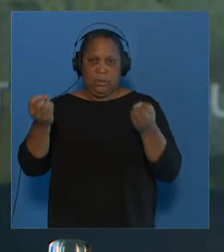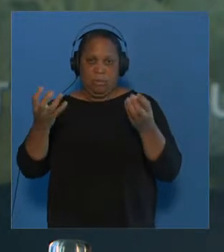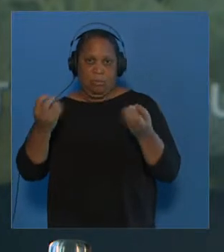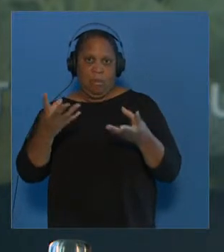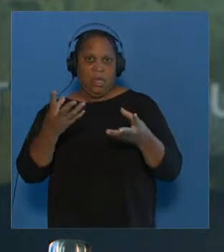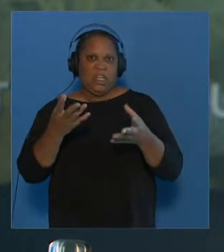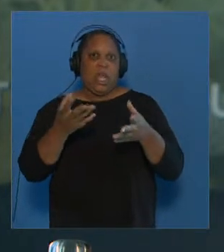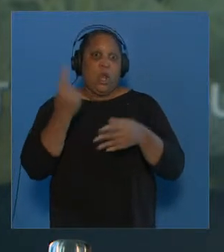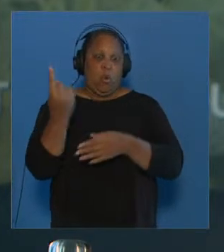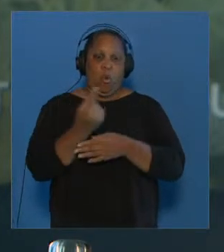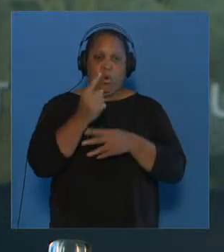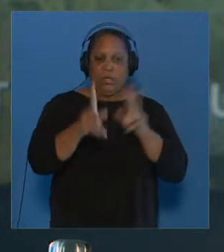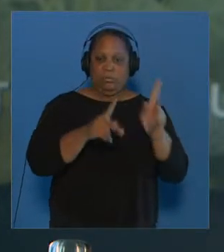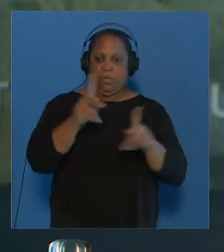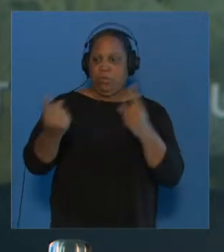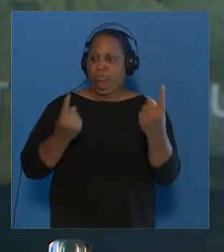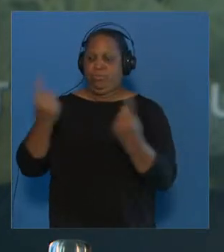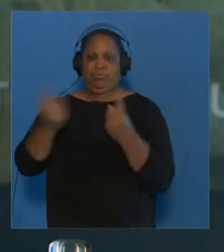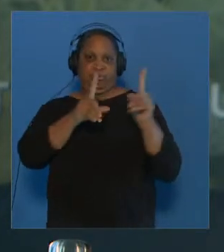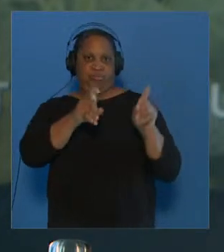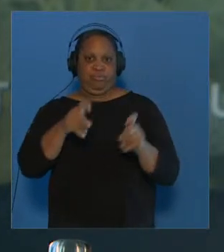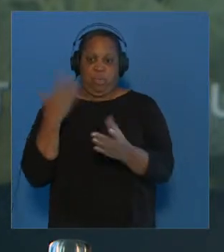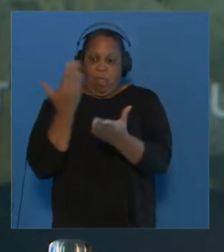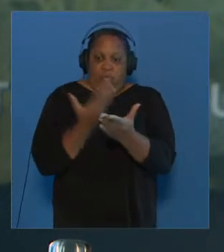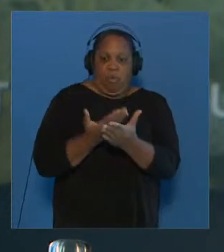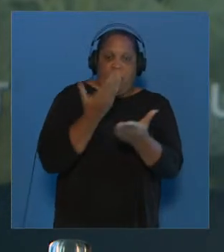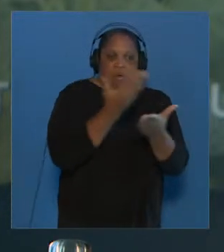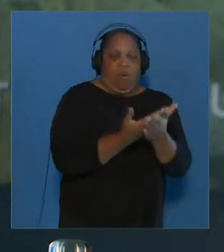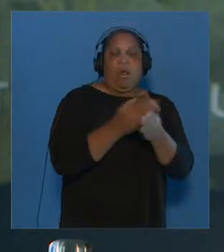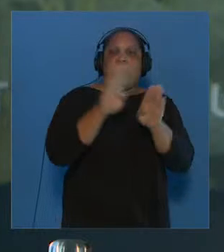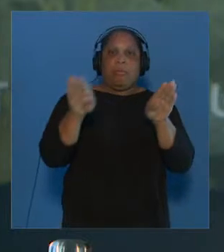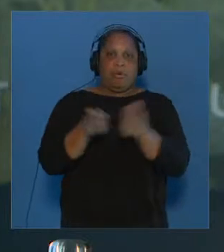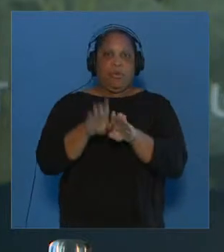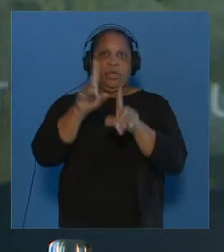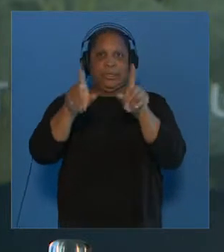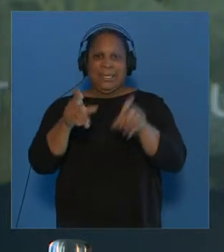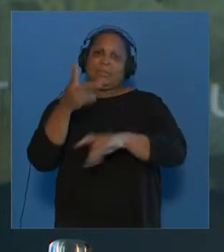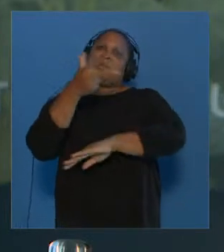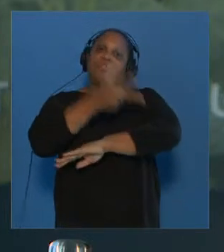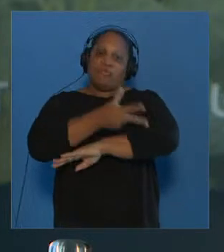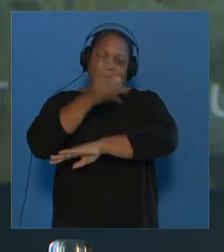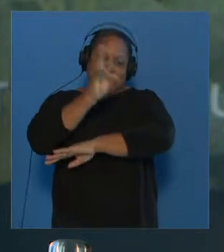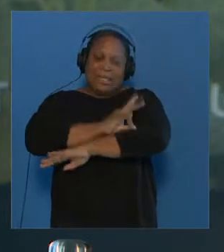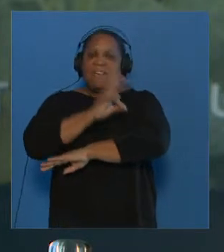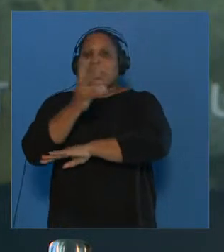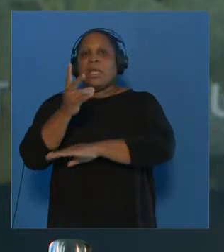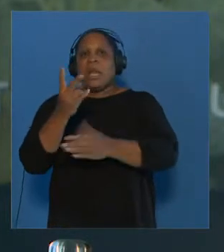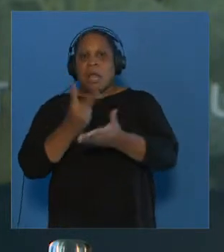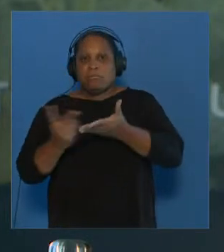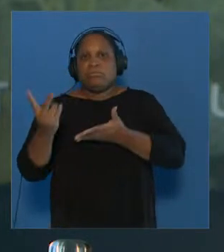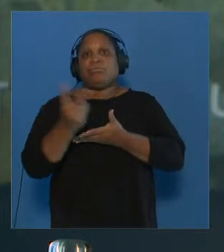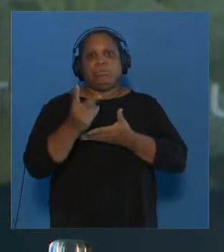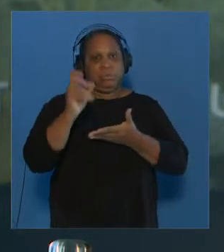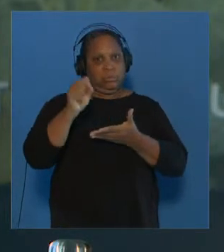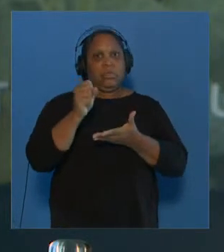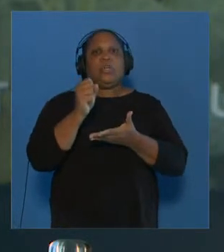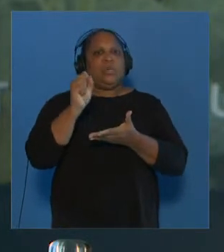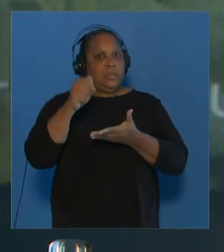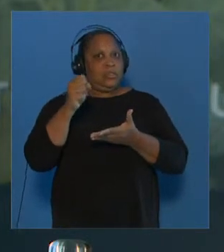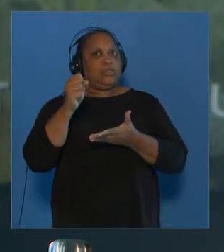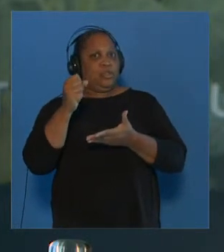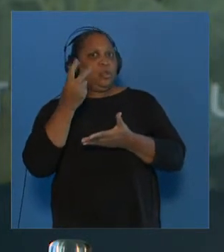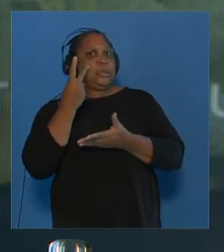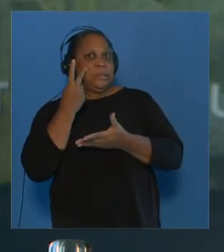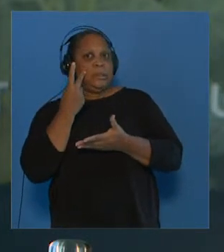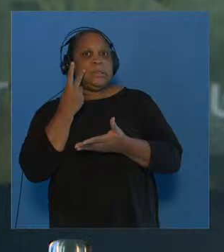aggressively testing all those persons that are arriving in Bermuda and testing them on days 3, 7, and 14. So you can appreciate that does have an